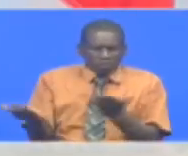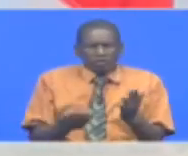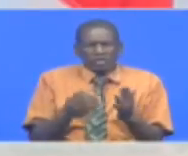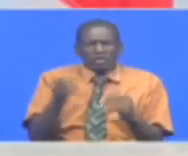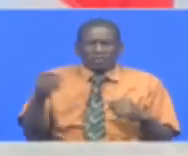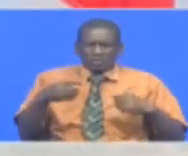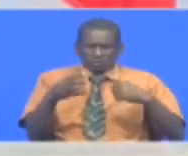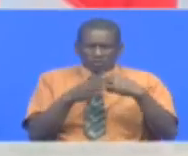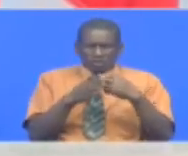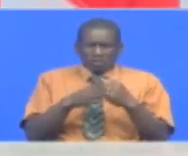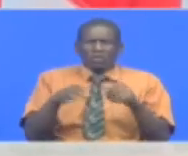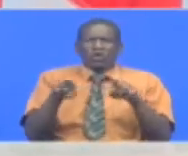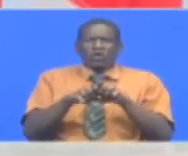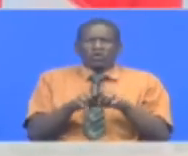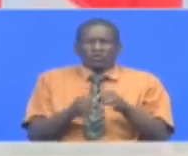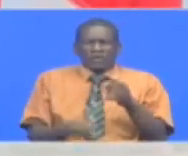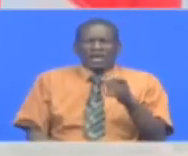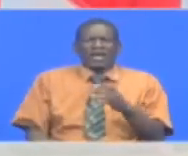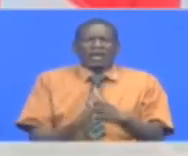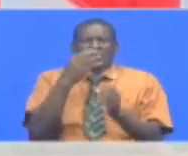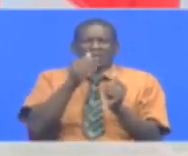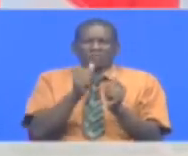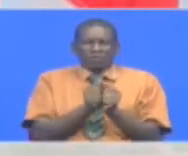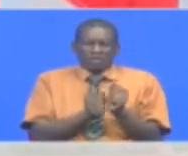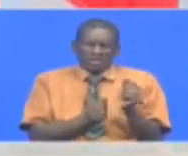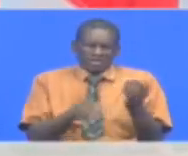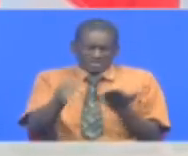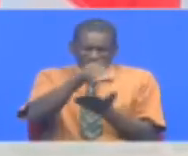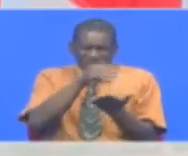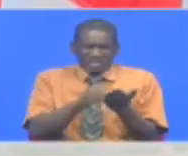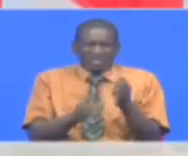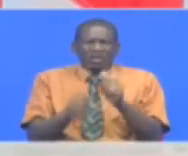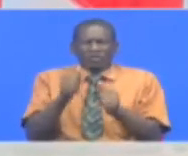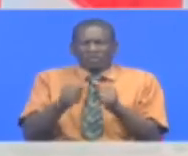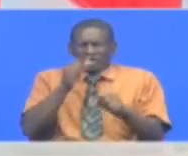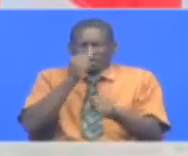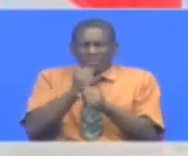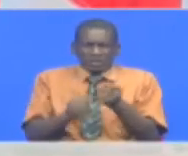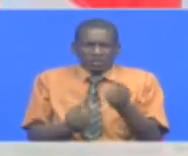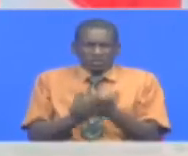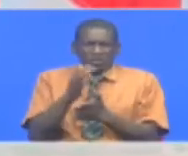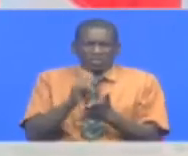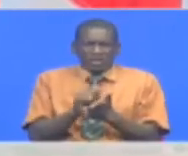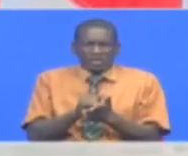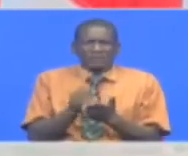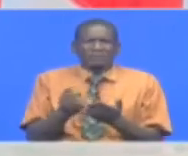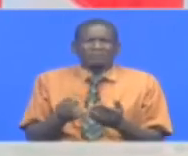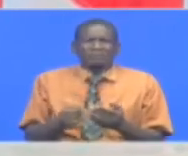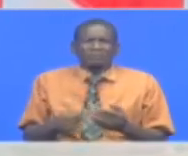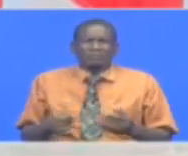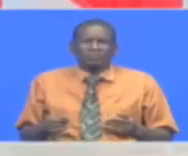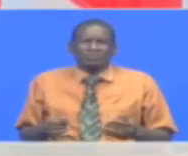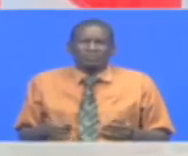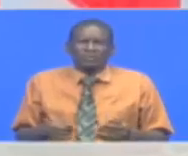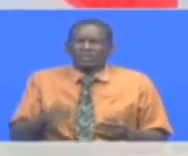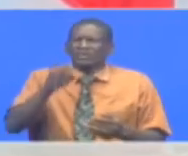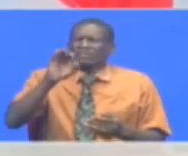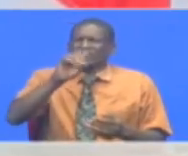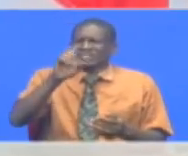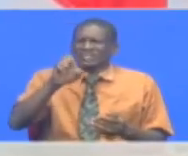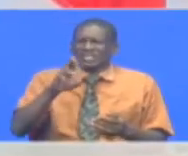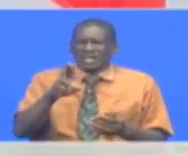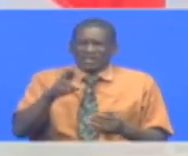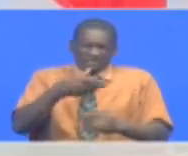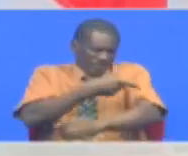We are also setting up infrastructure that will ensure the deployment of the Pfizer vaccine when